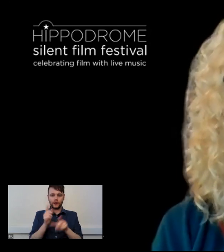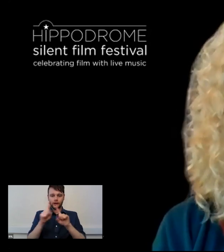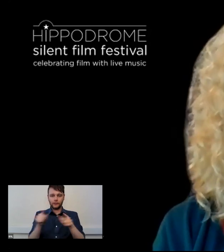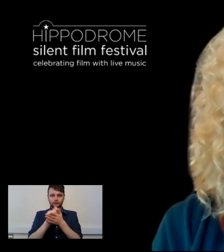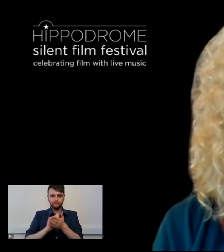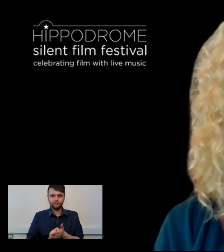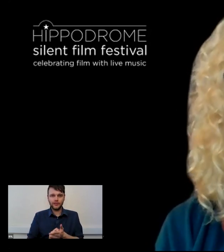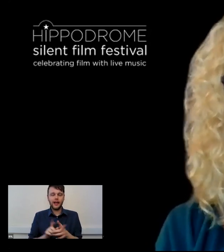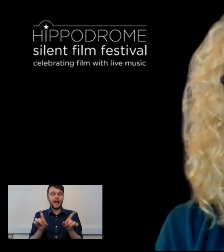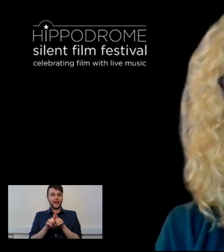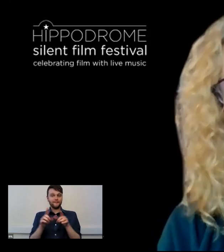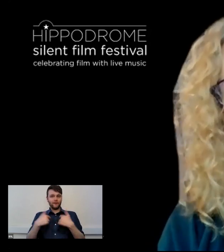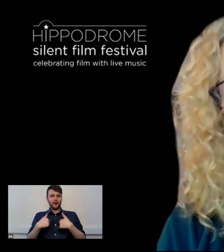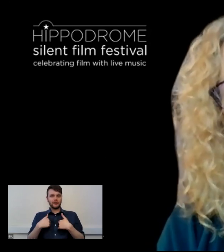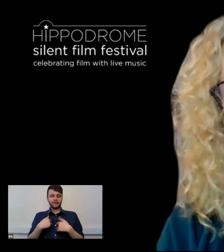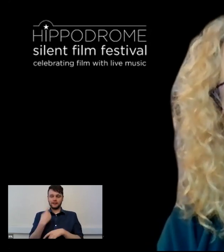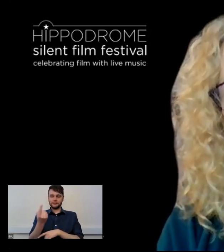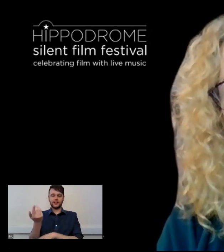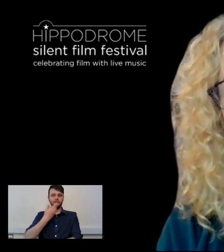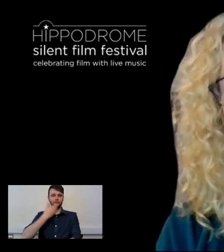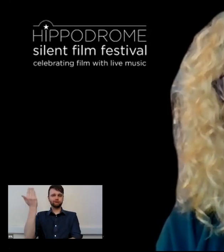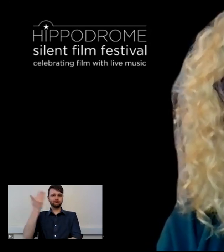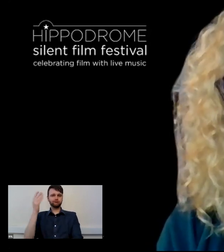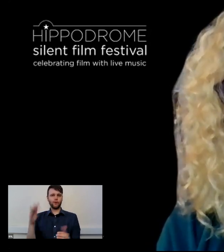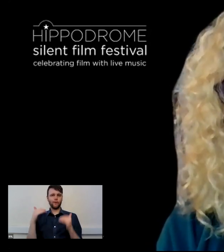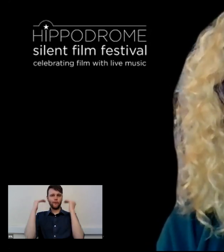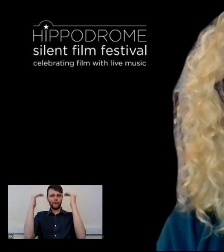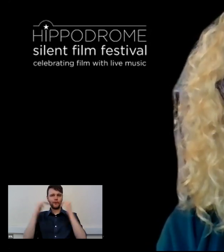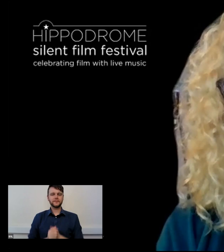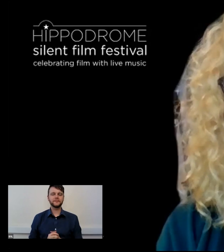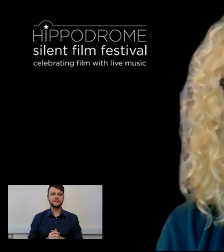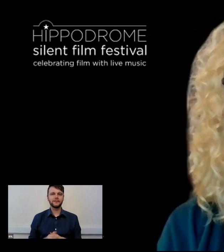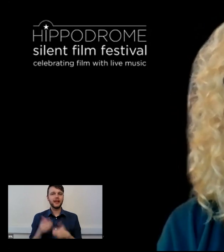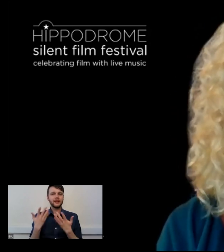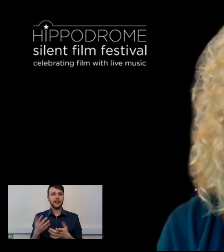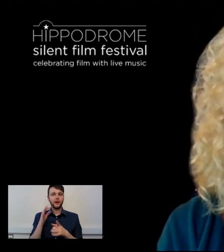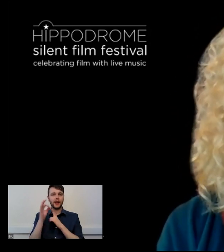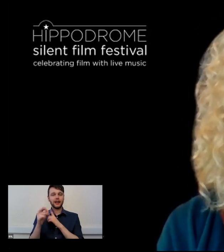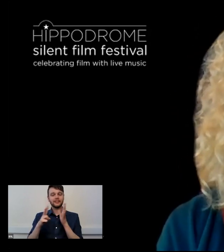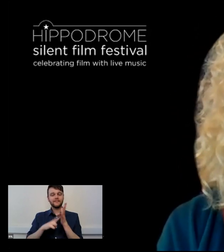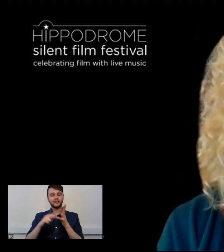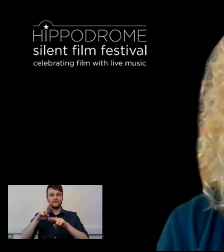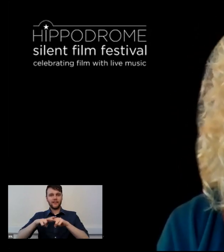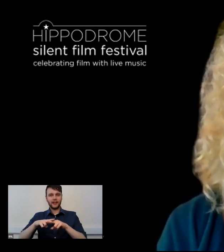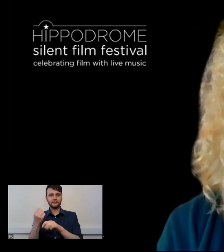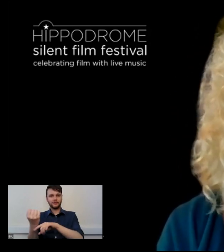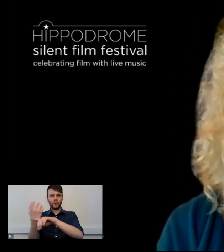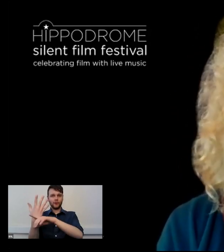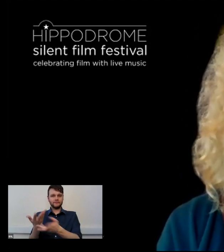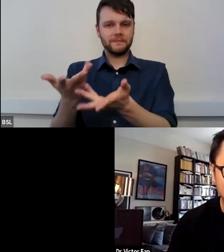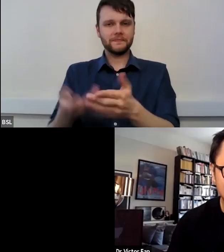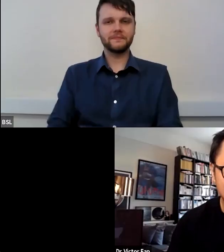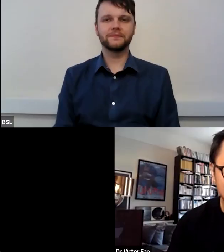for us, he's an excellent speaker too. I'd now like to invite Dr. Victor Fan to turn on your camera,